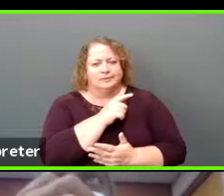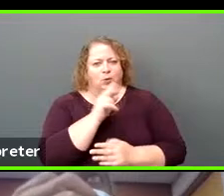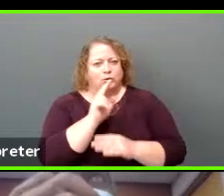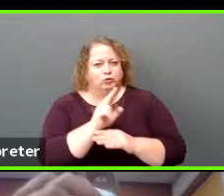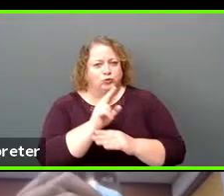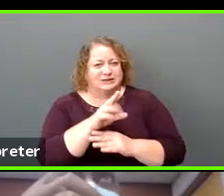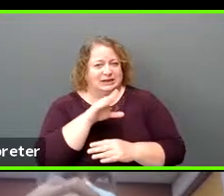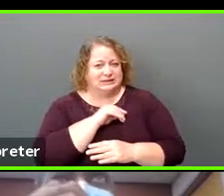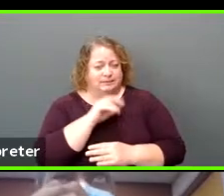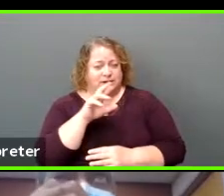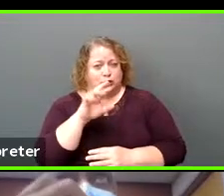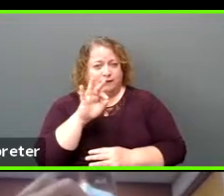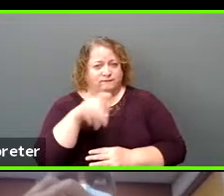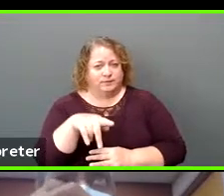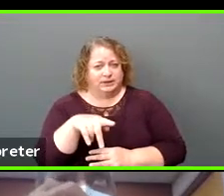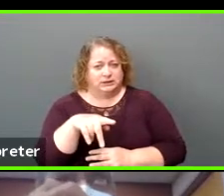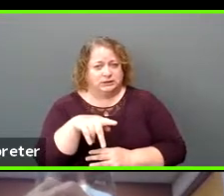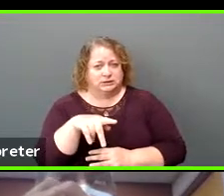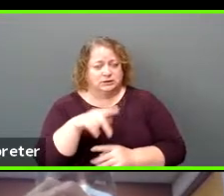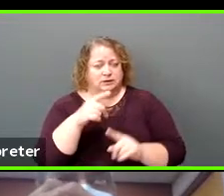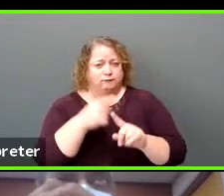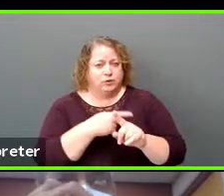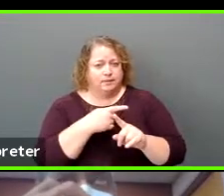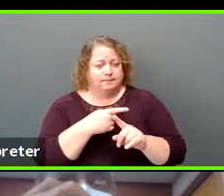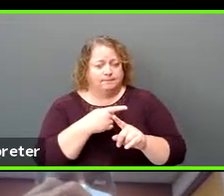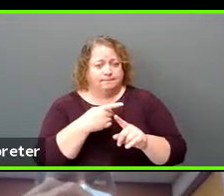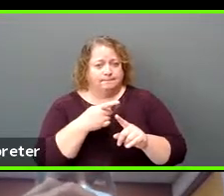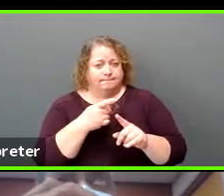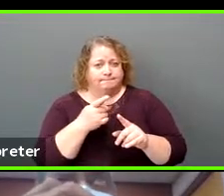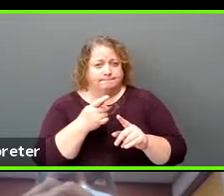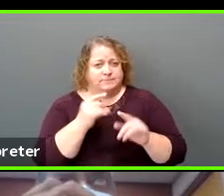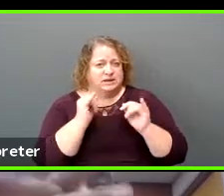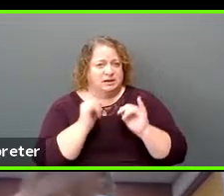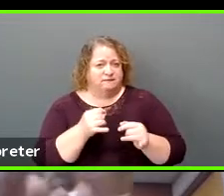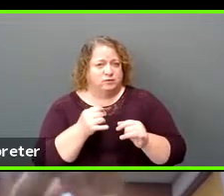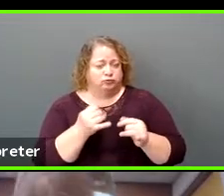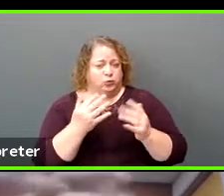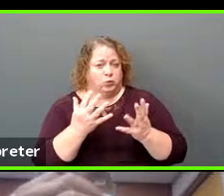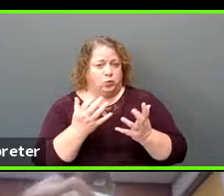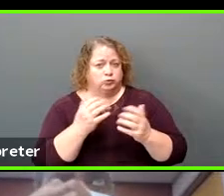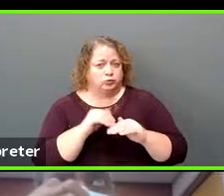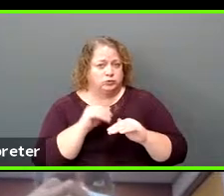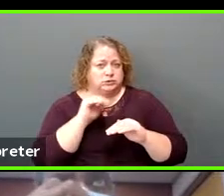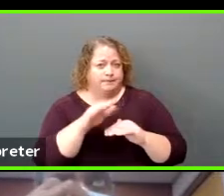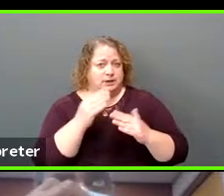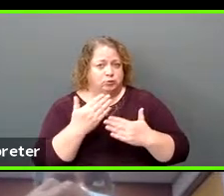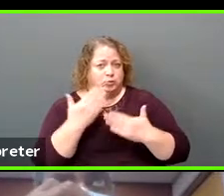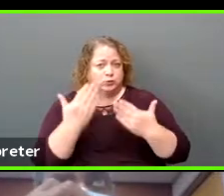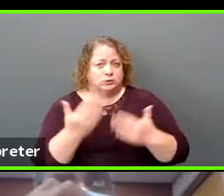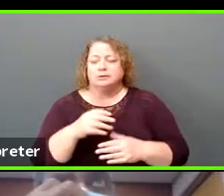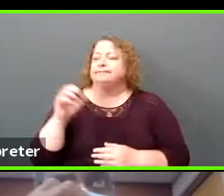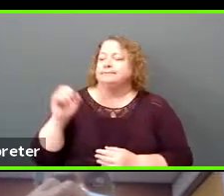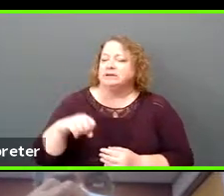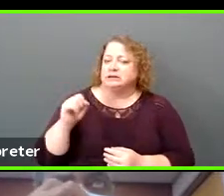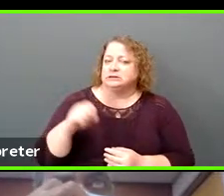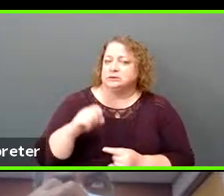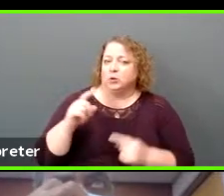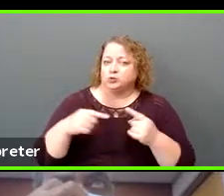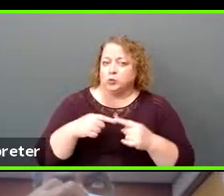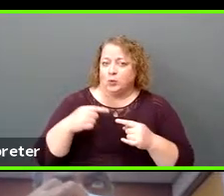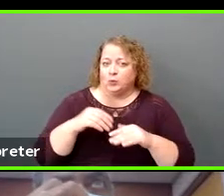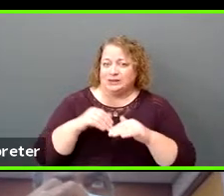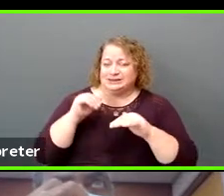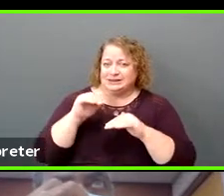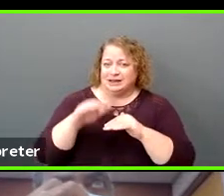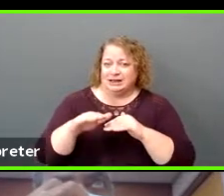use in accepting RFPs from individuals who want to perhaps submit proposals? Yes, so when